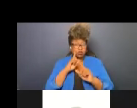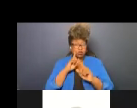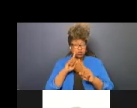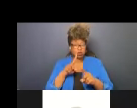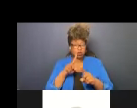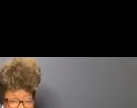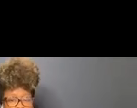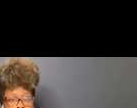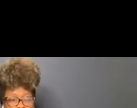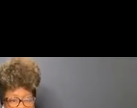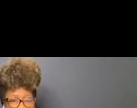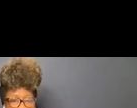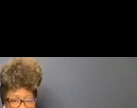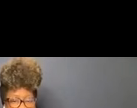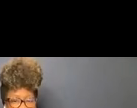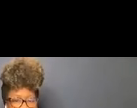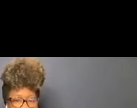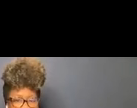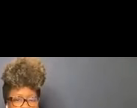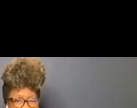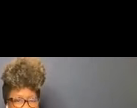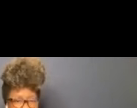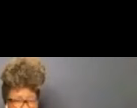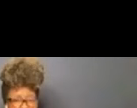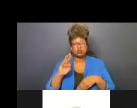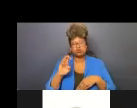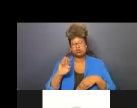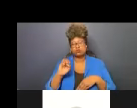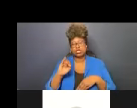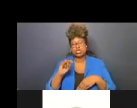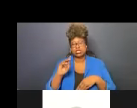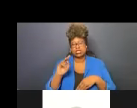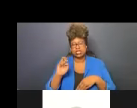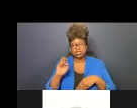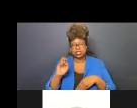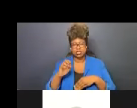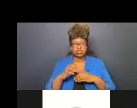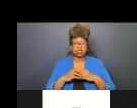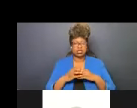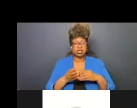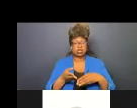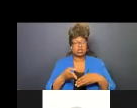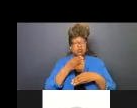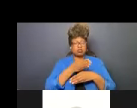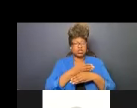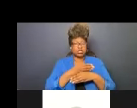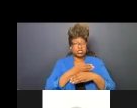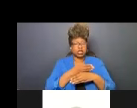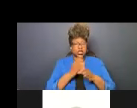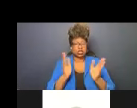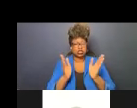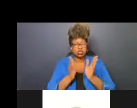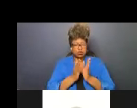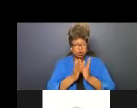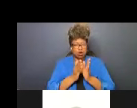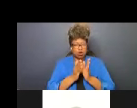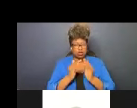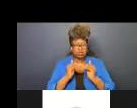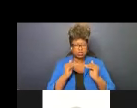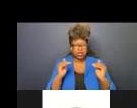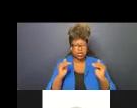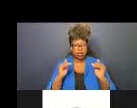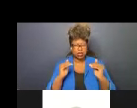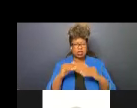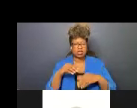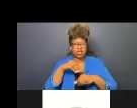in new development and construction, increase small scale infrastructure. Sorry, a window popped up.